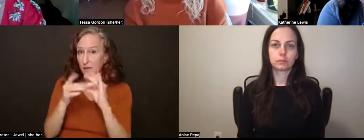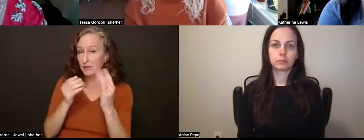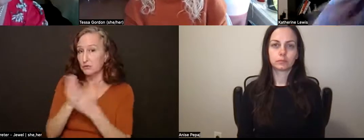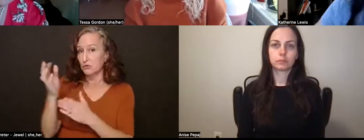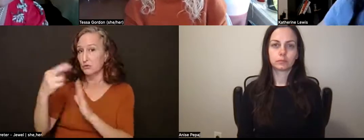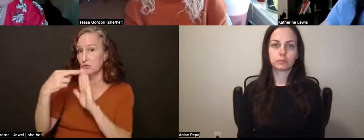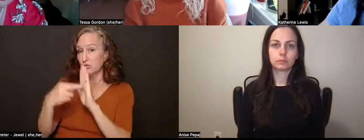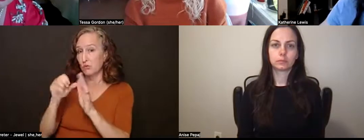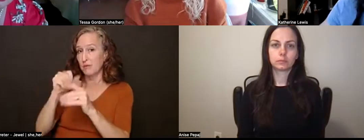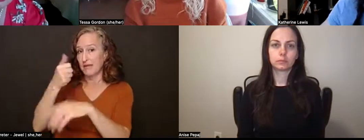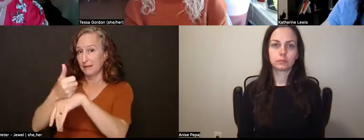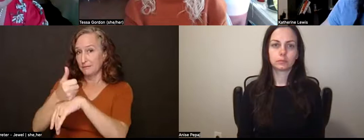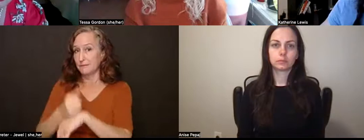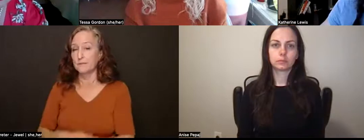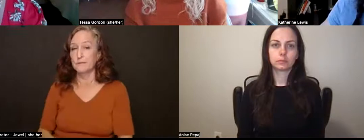speaking.